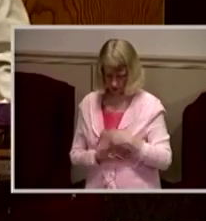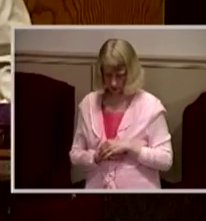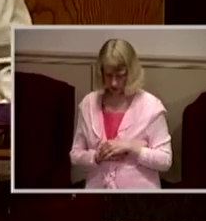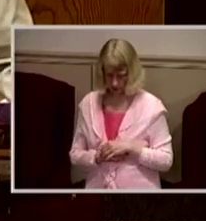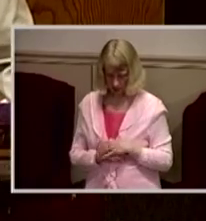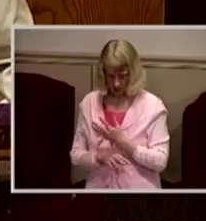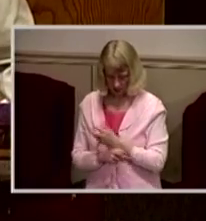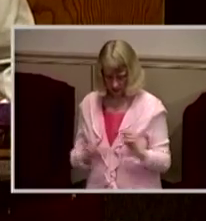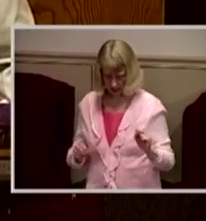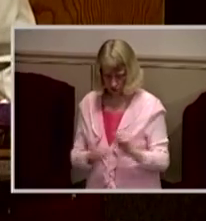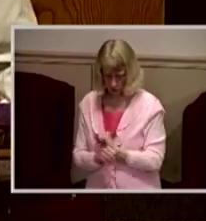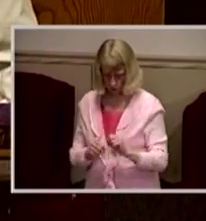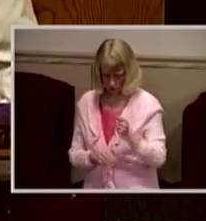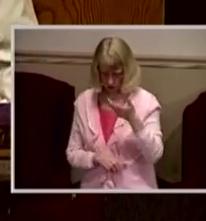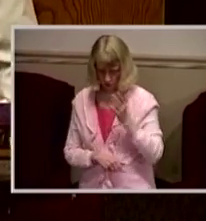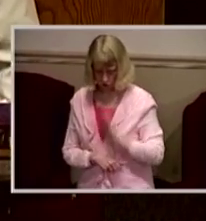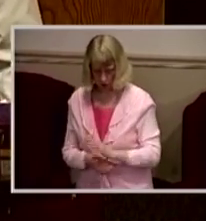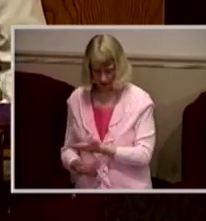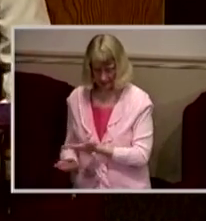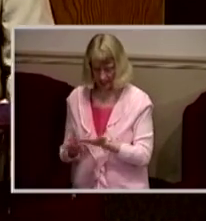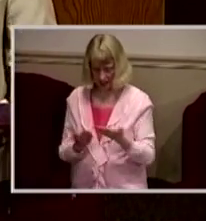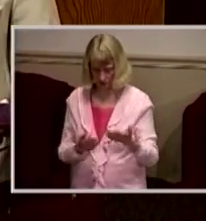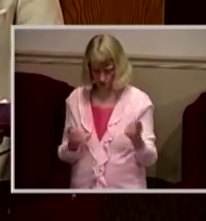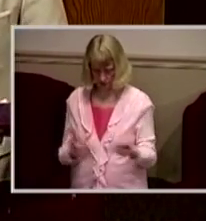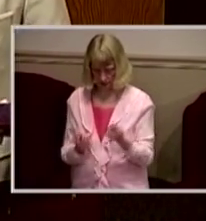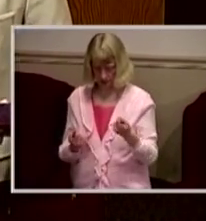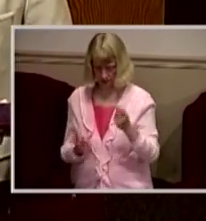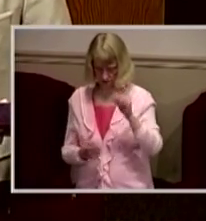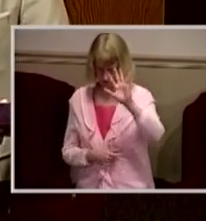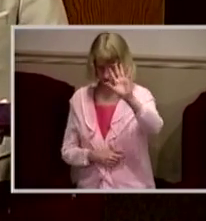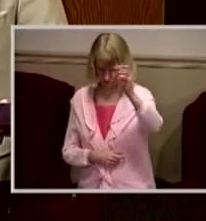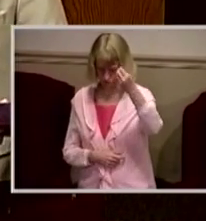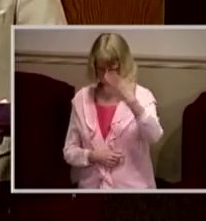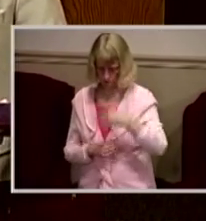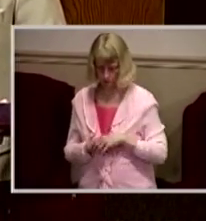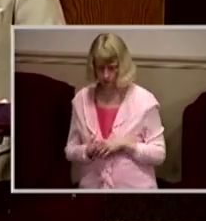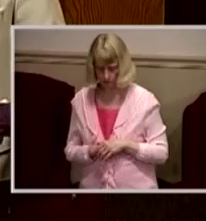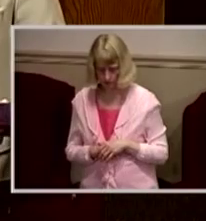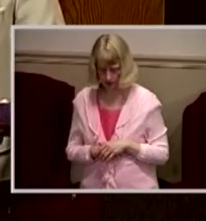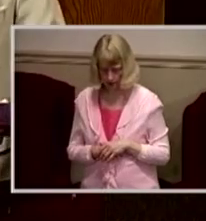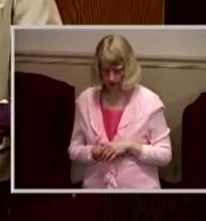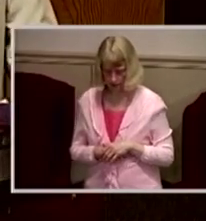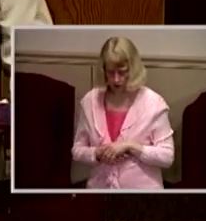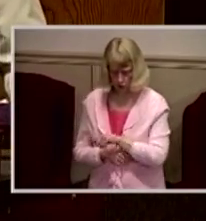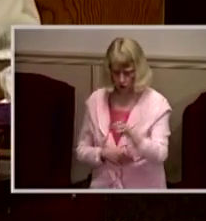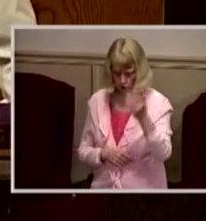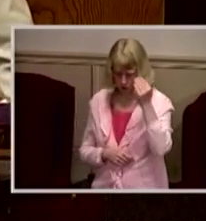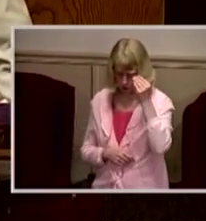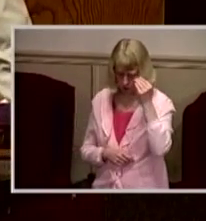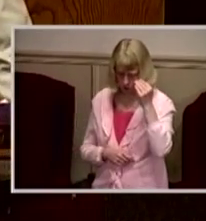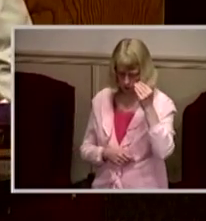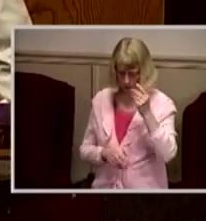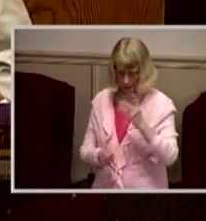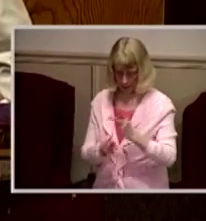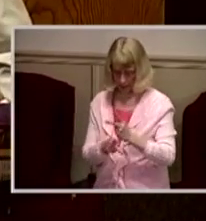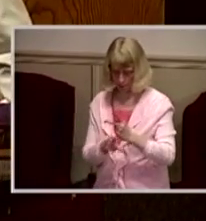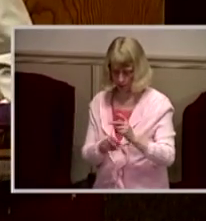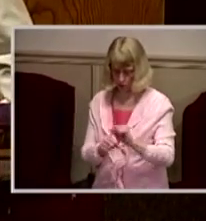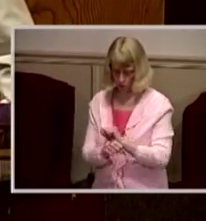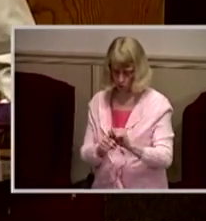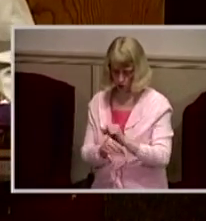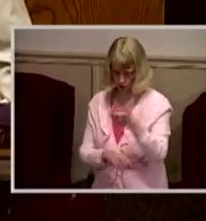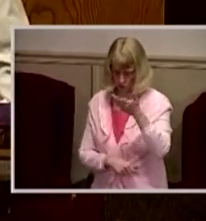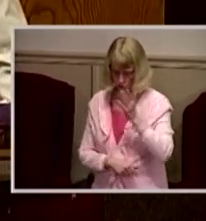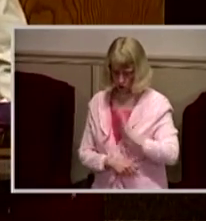The saving work of God delivering us from sin is because of his grace. But you know what? The keeping work